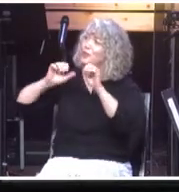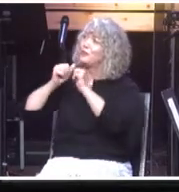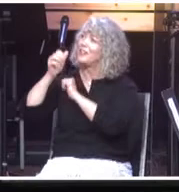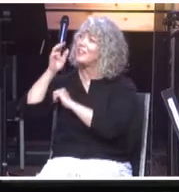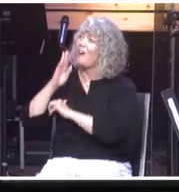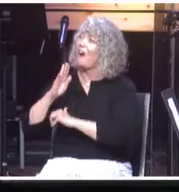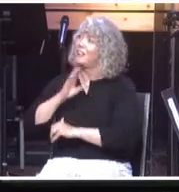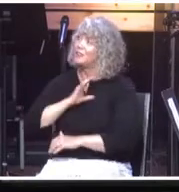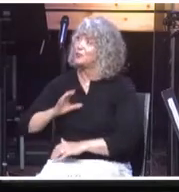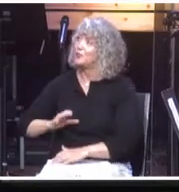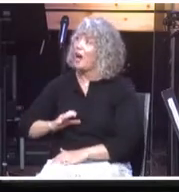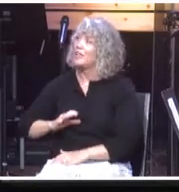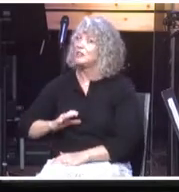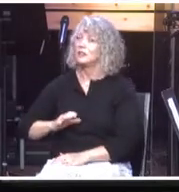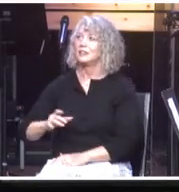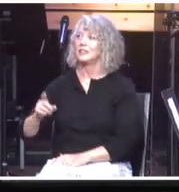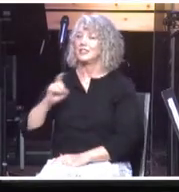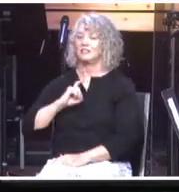glad.